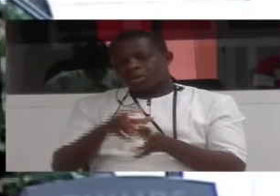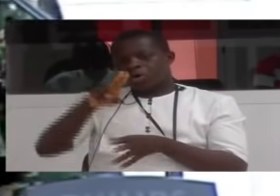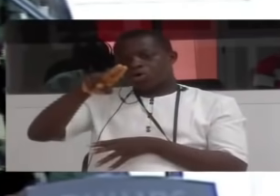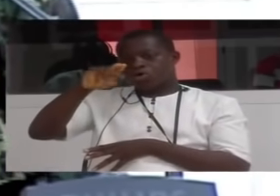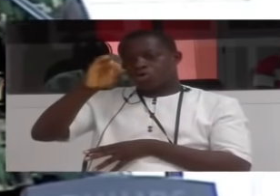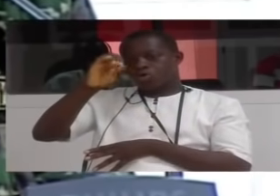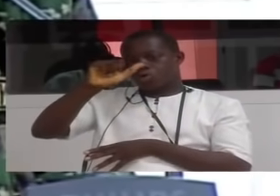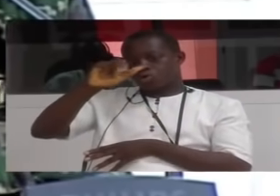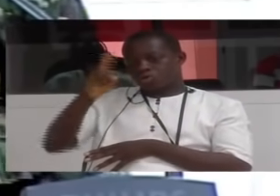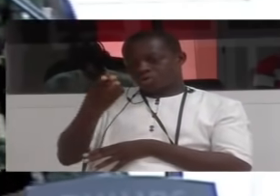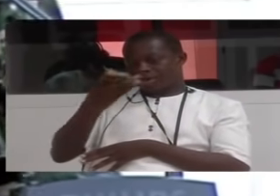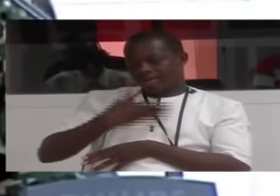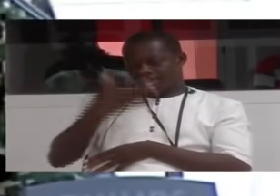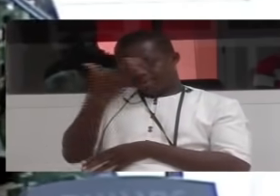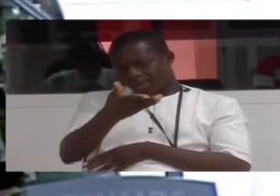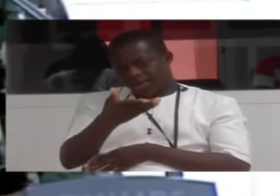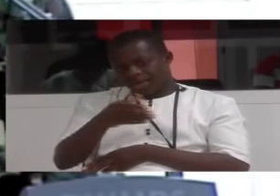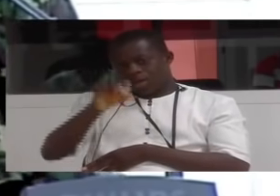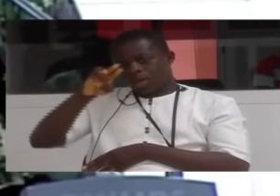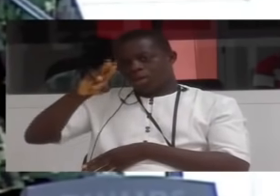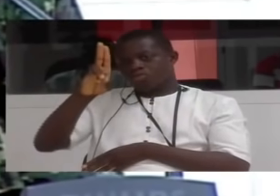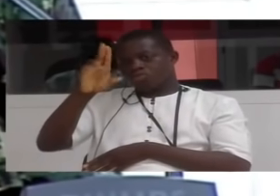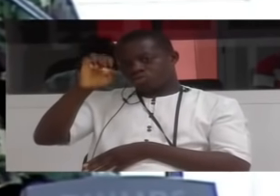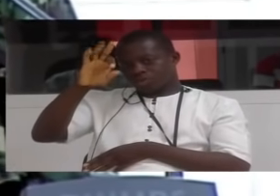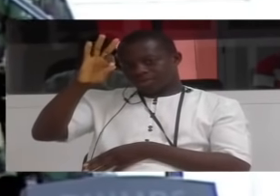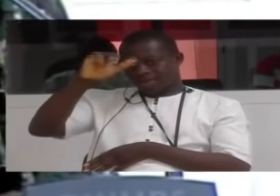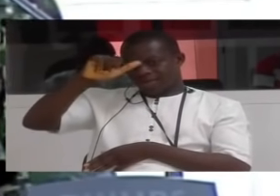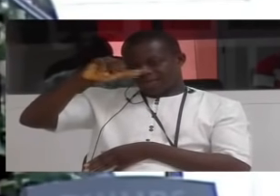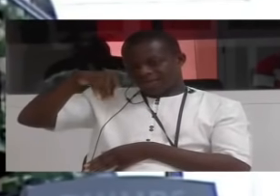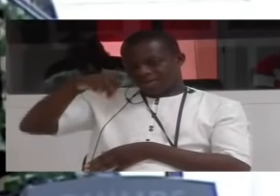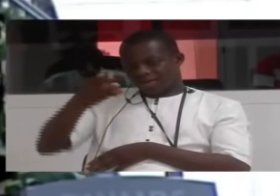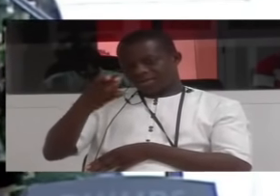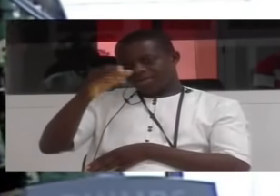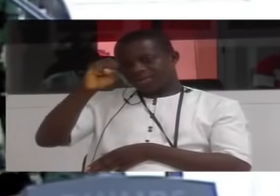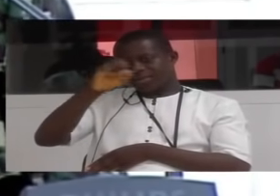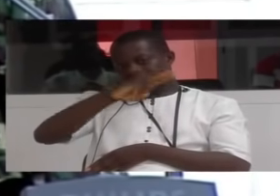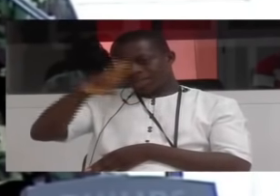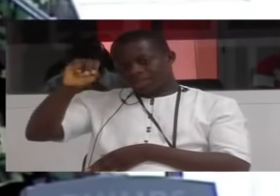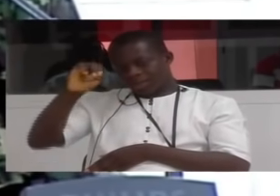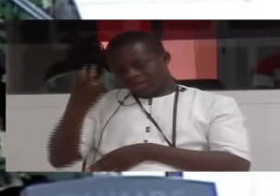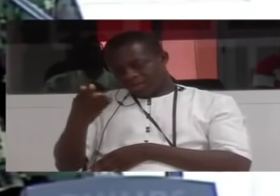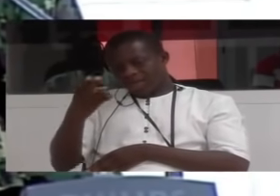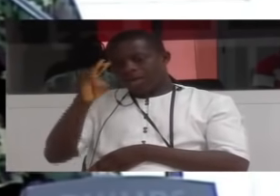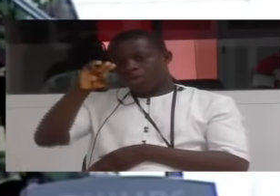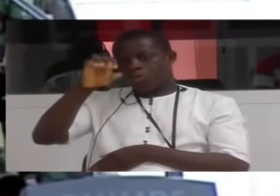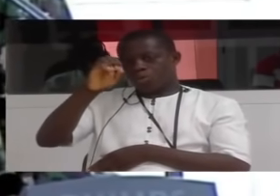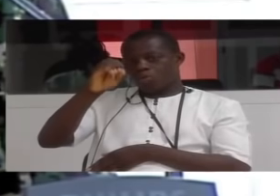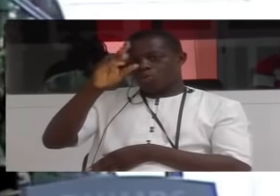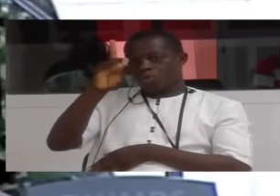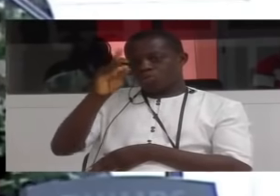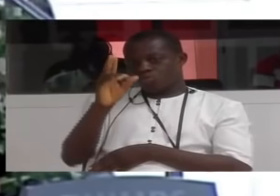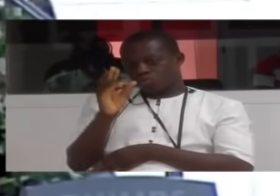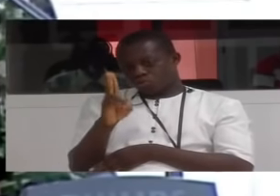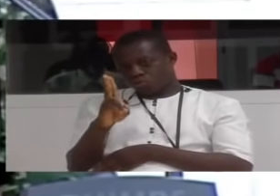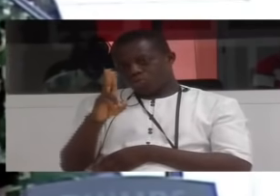fa? Noa was there. Mustafa Sane mu fa? Mustafa Sane was there. Modu Jaju Rambo mu fa? Modu Jaju Rambo was